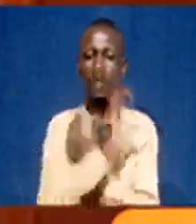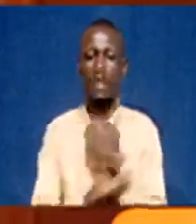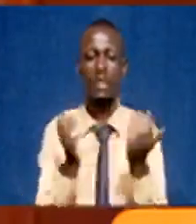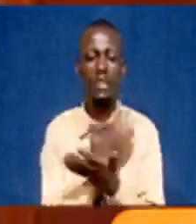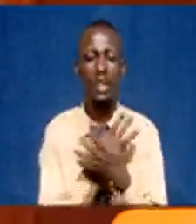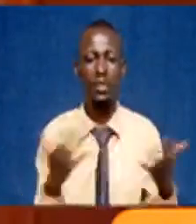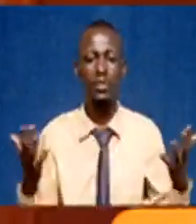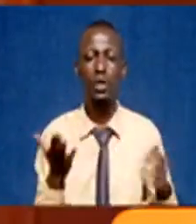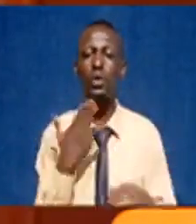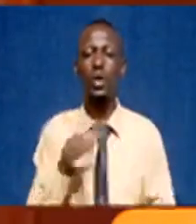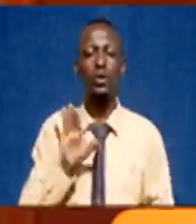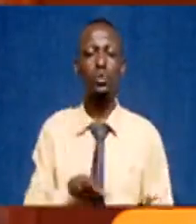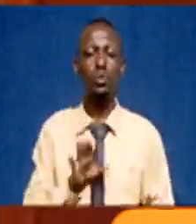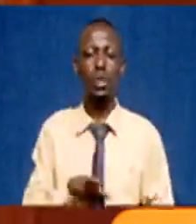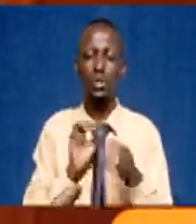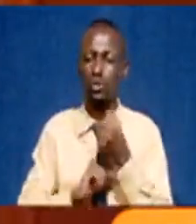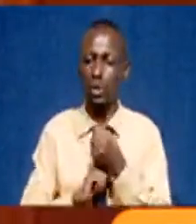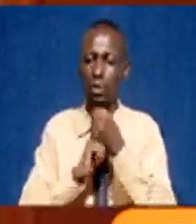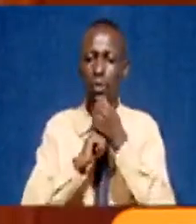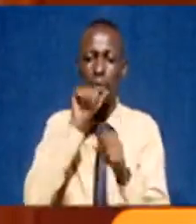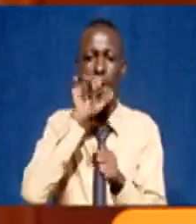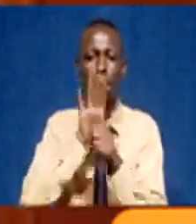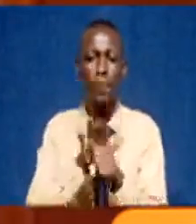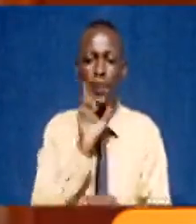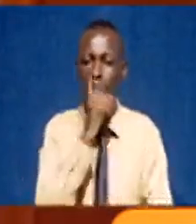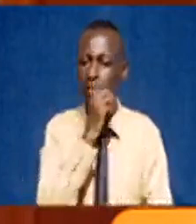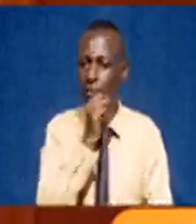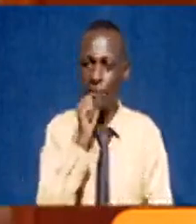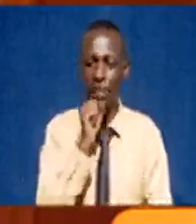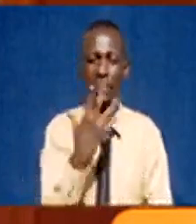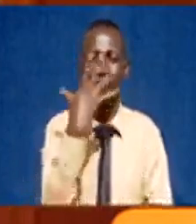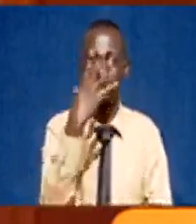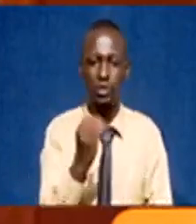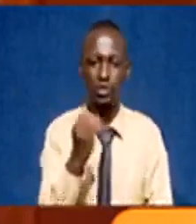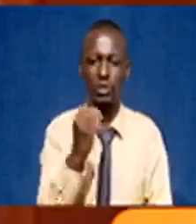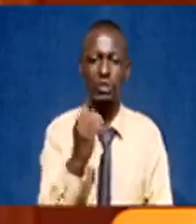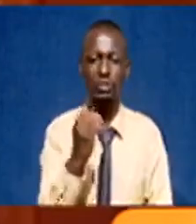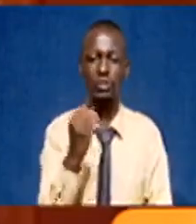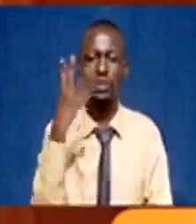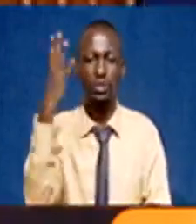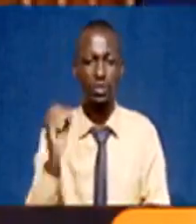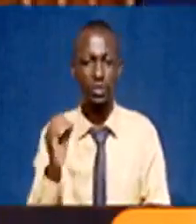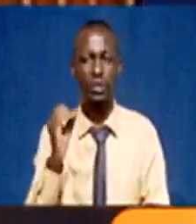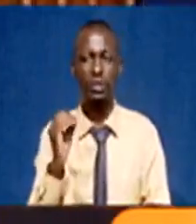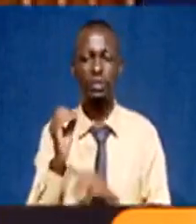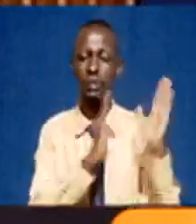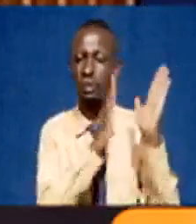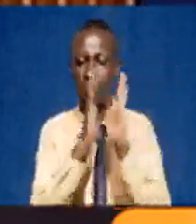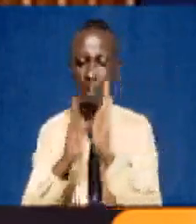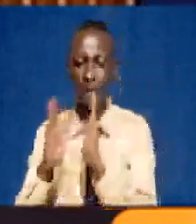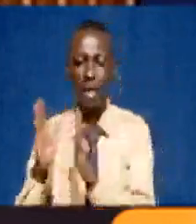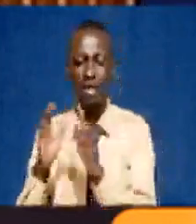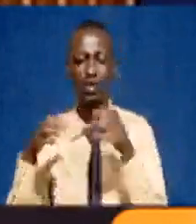seeking support from women, he promised them a 50-50 arrangement in the cabinet. Honorable